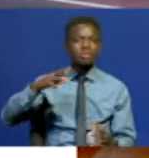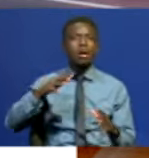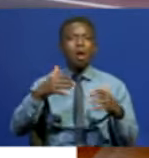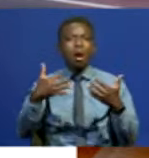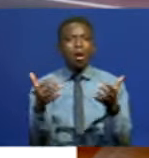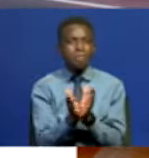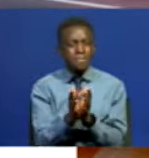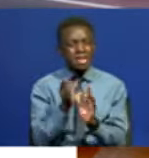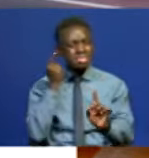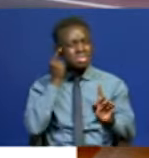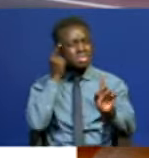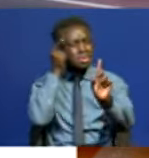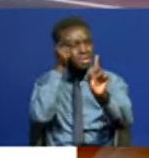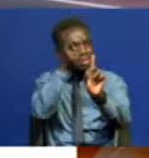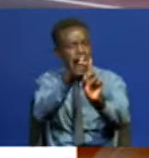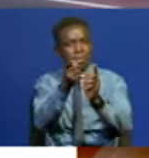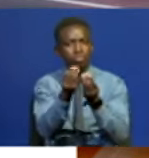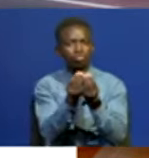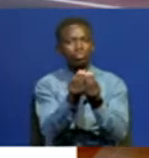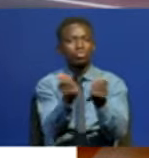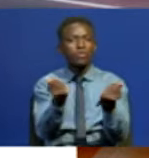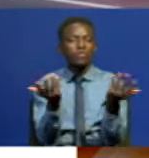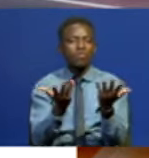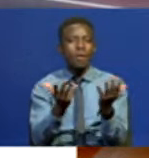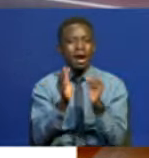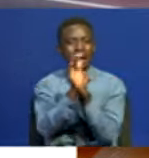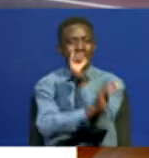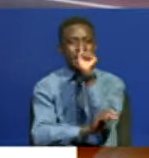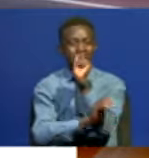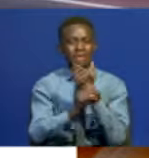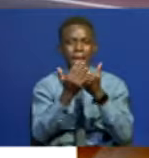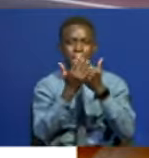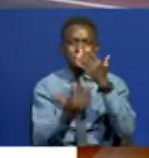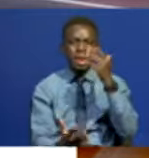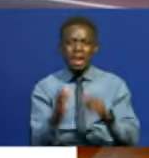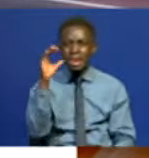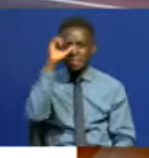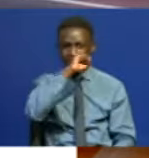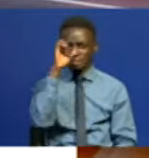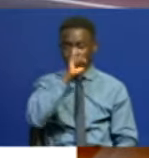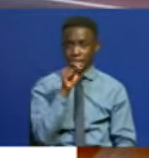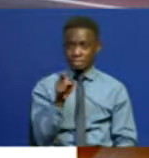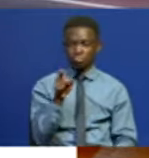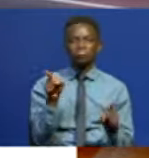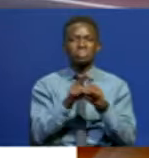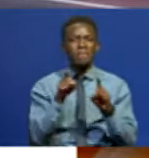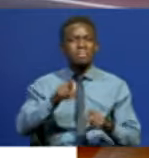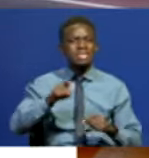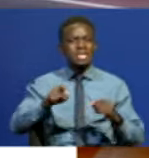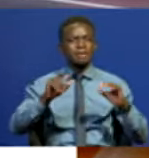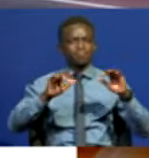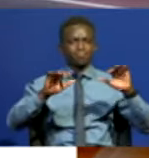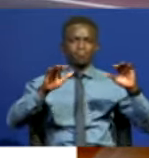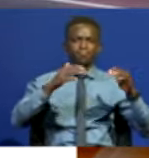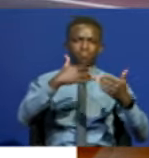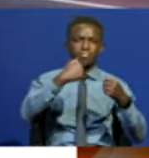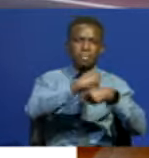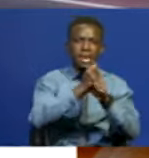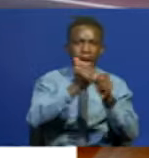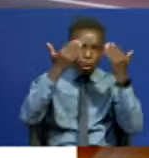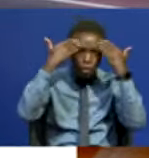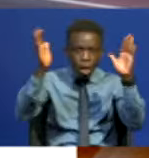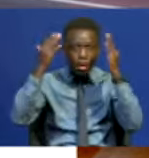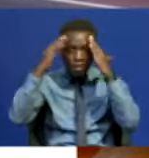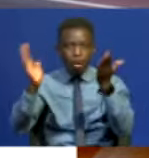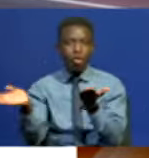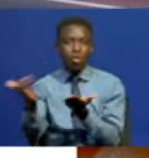was aimed at addressing the country's blood shortage as well as creating awareness on the importance of donating blood. The collection of